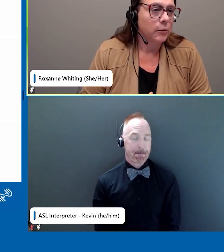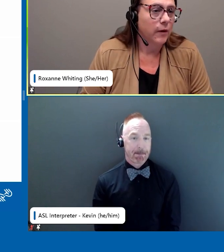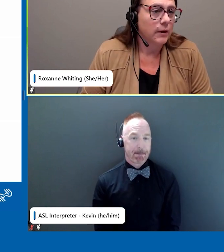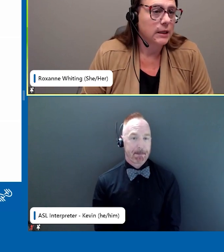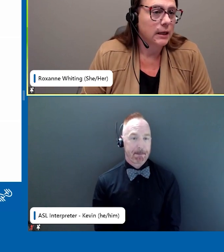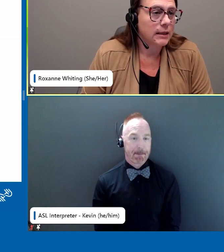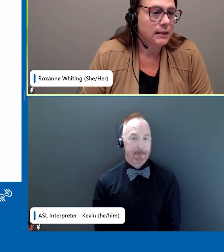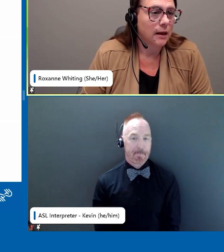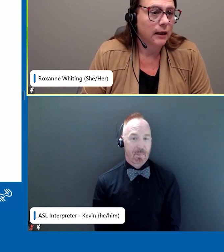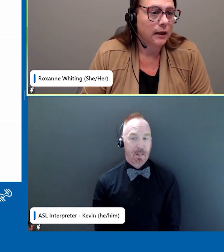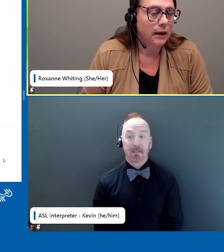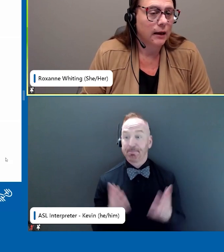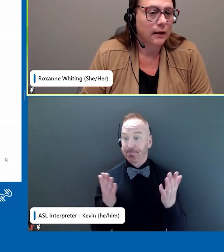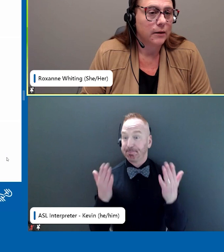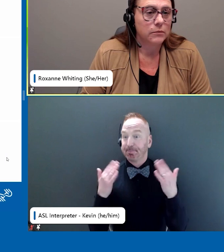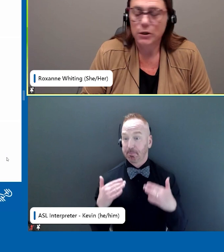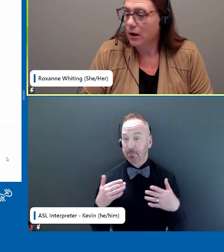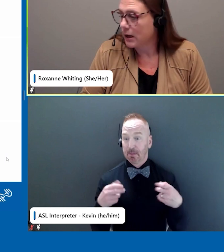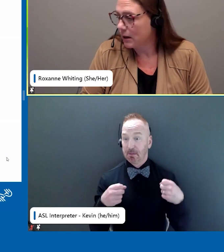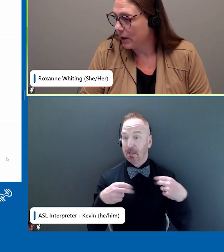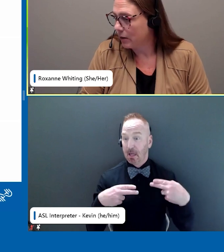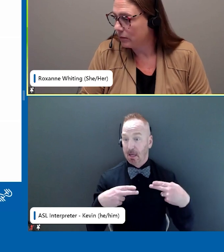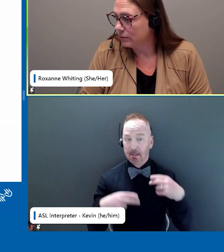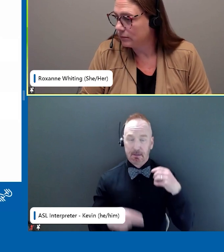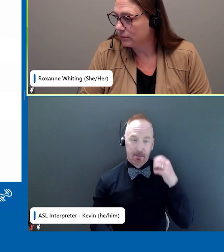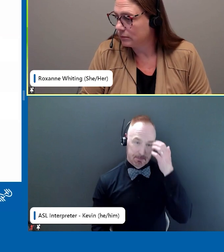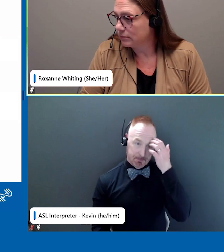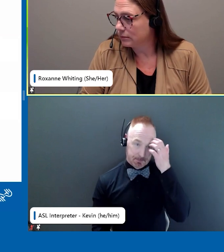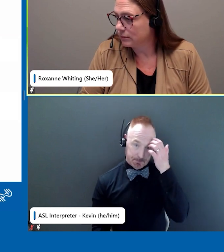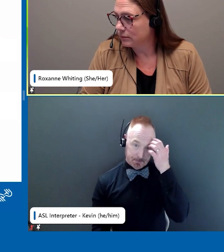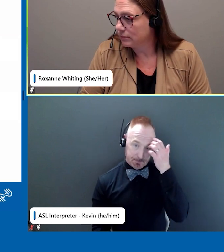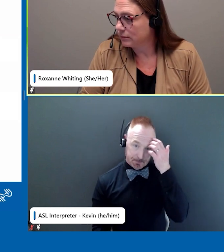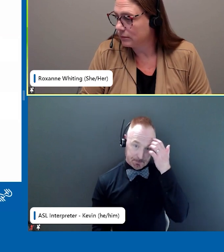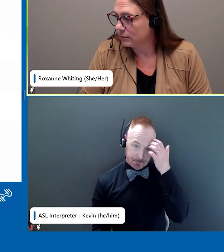Maybe we can move on to the next slide, talking about